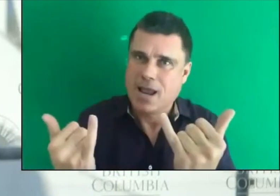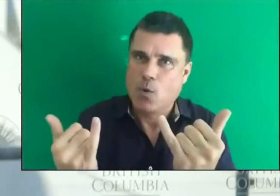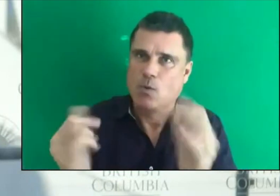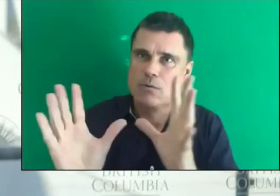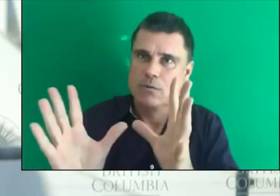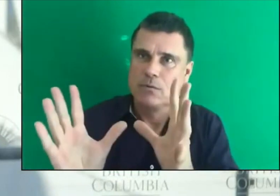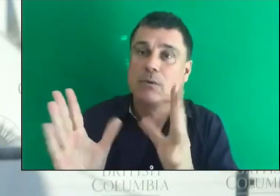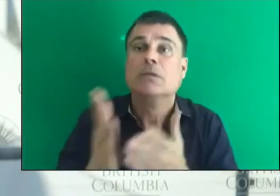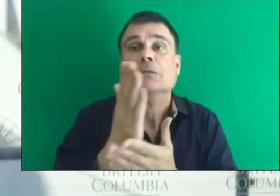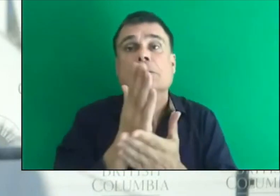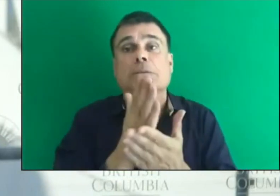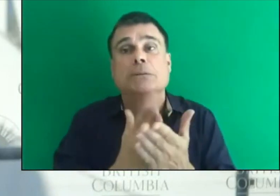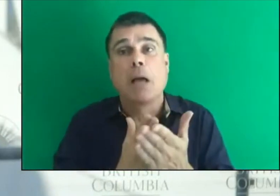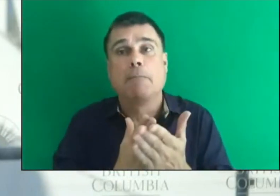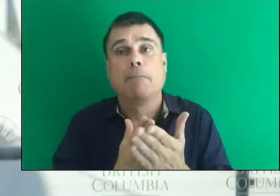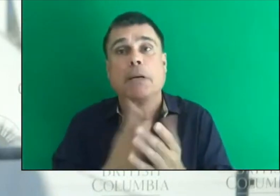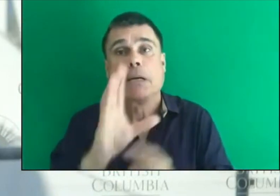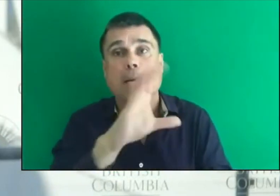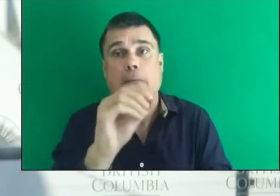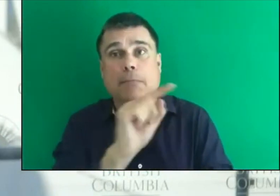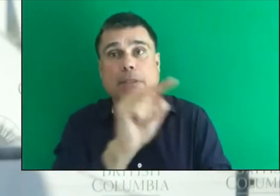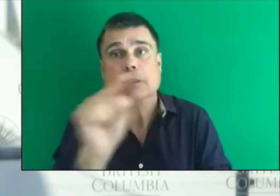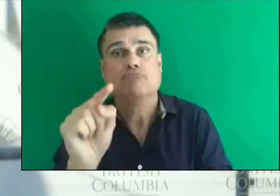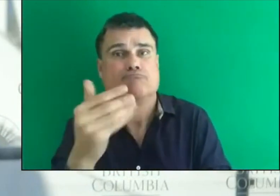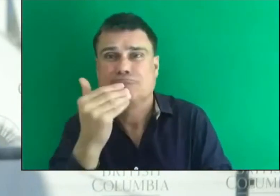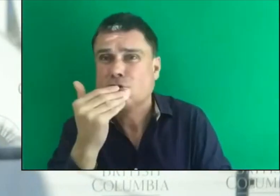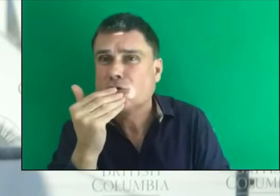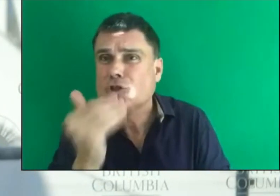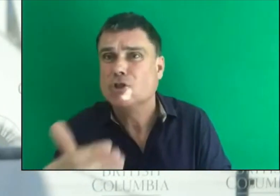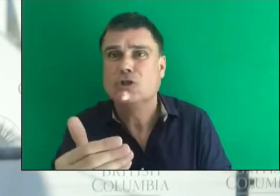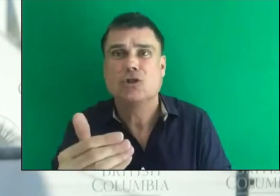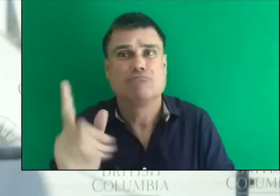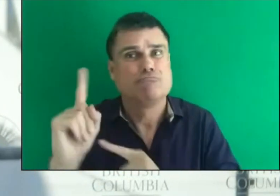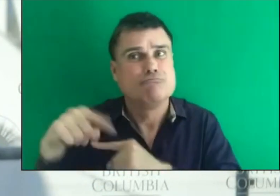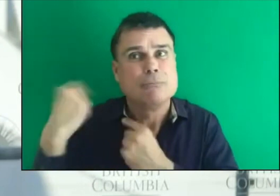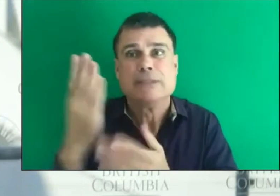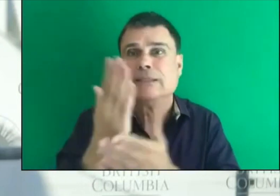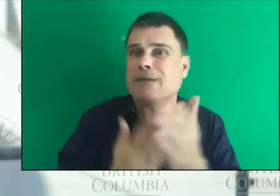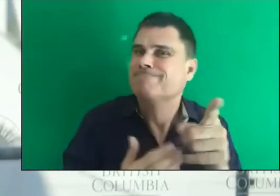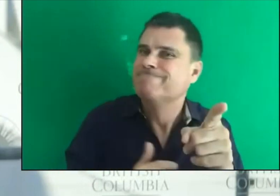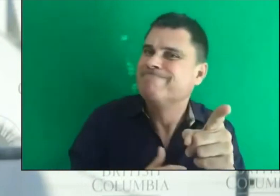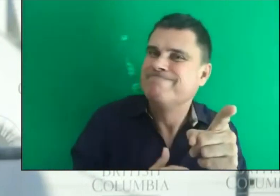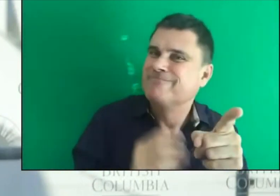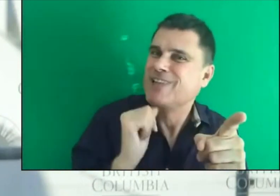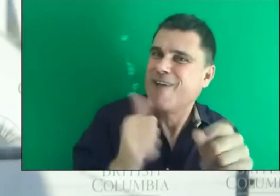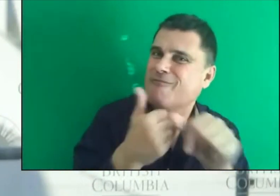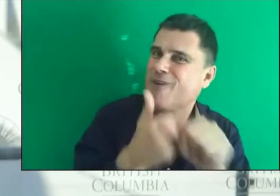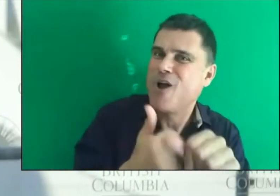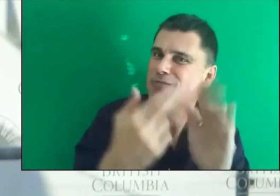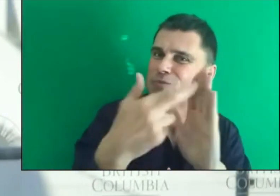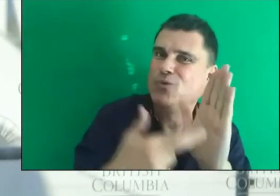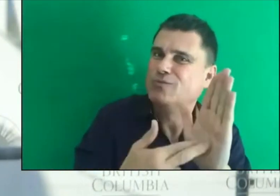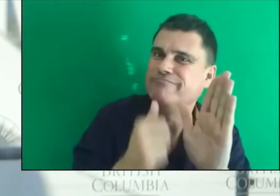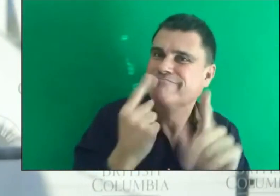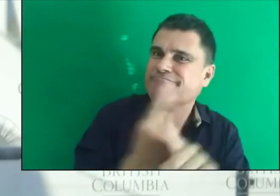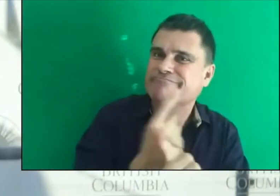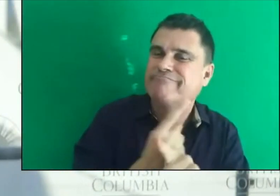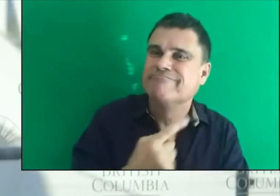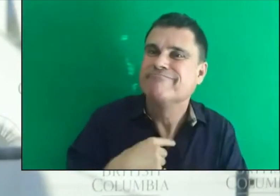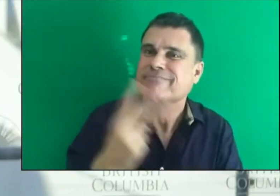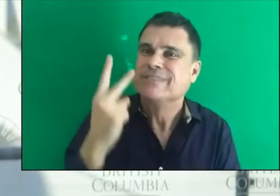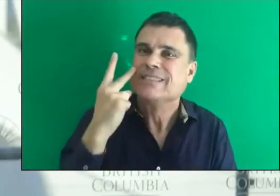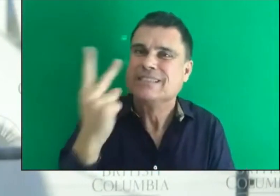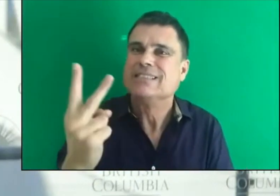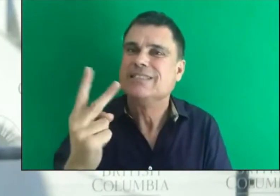we need to upgrade and update our guidance on, and that will be worked on in the next few days. So